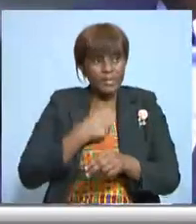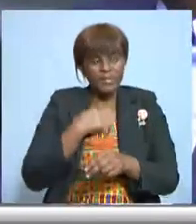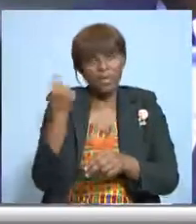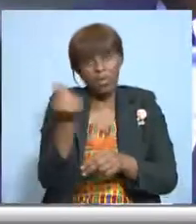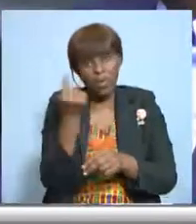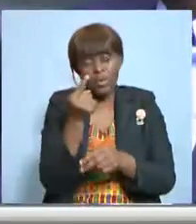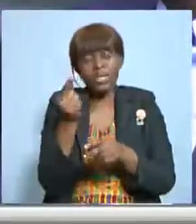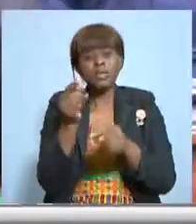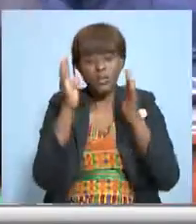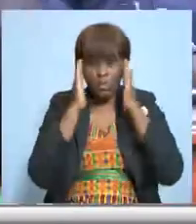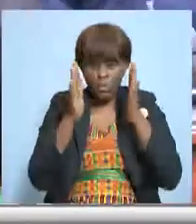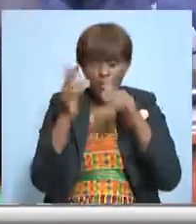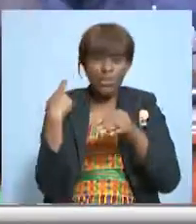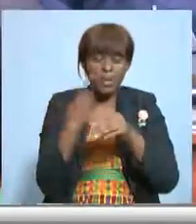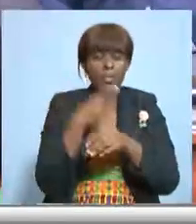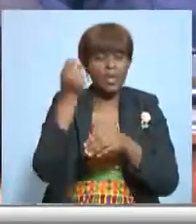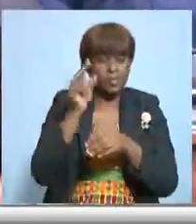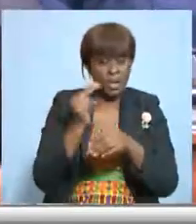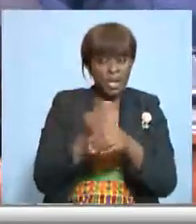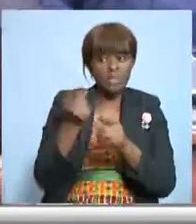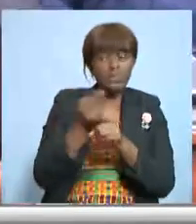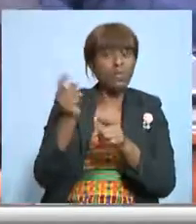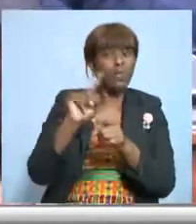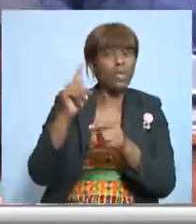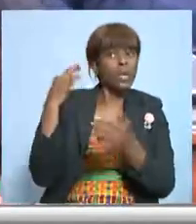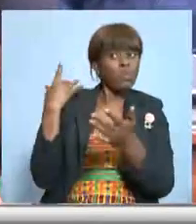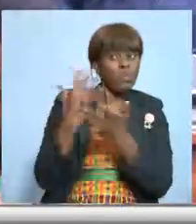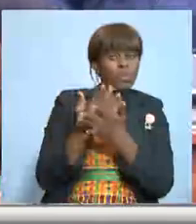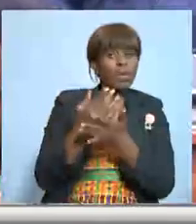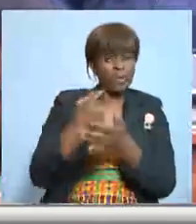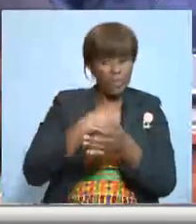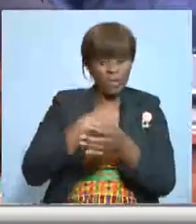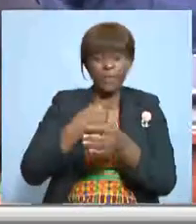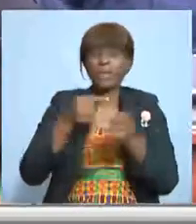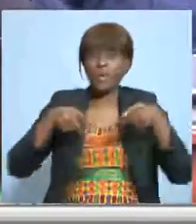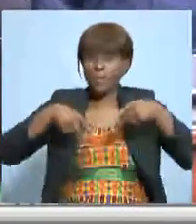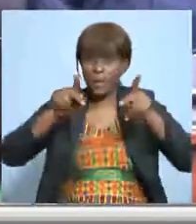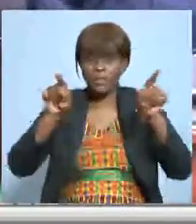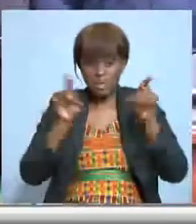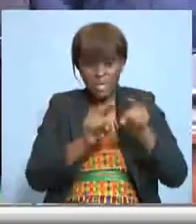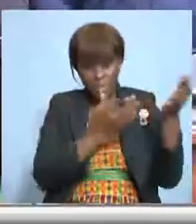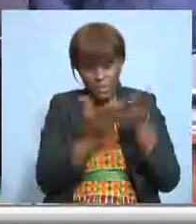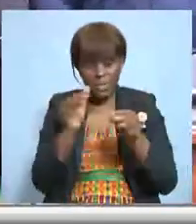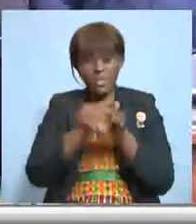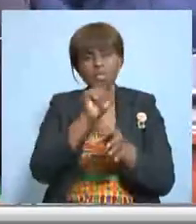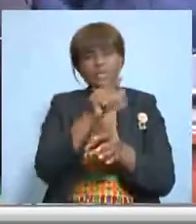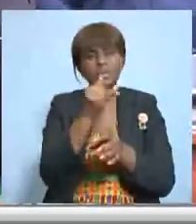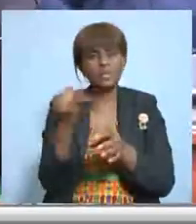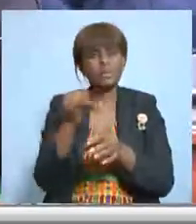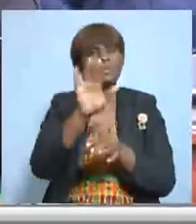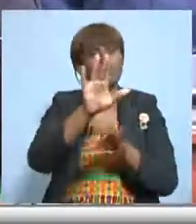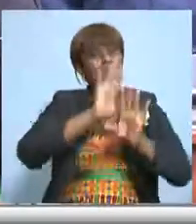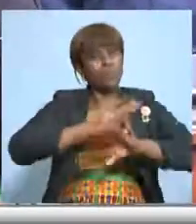driving this Parliament to understand where we are coming from. I think that I'm permitted to bring in issues that helps us understand.